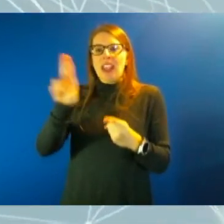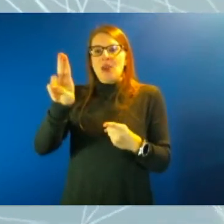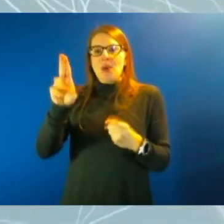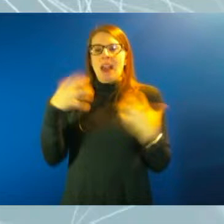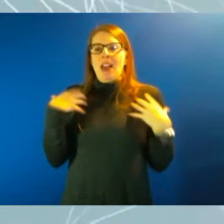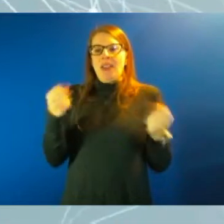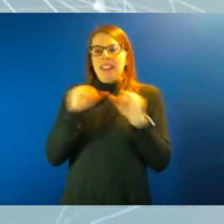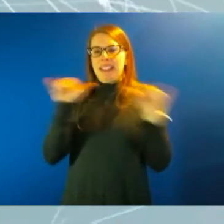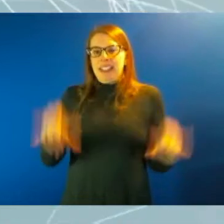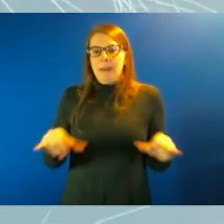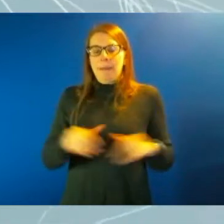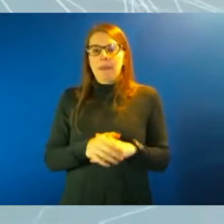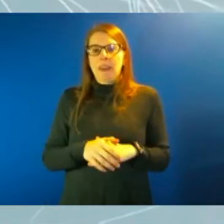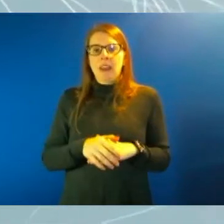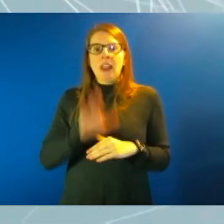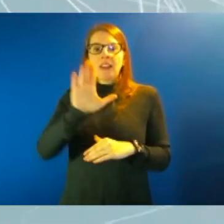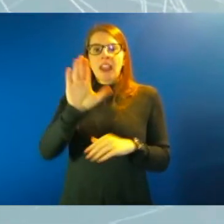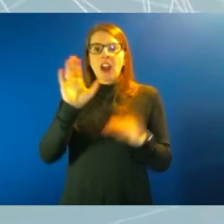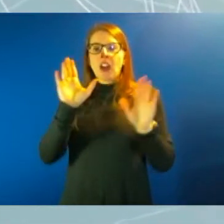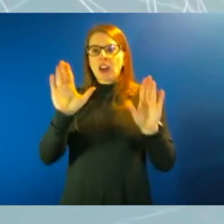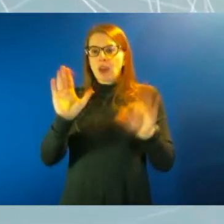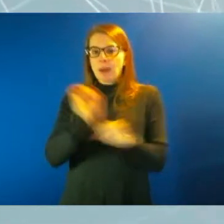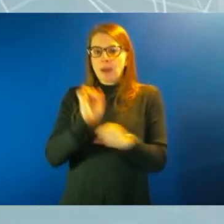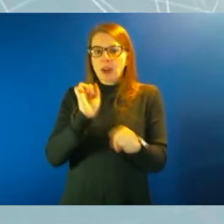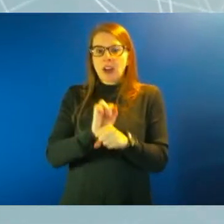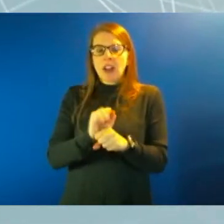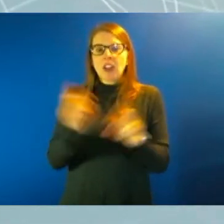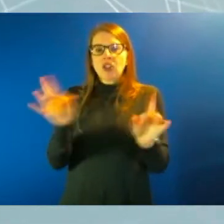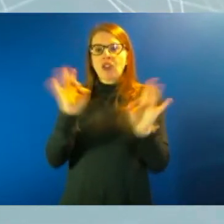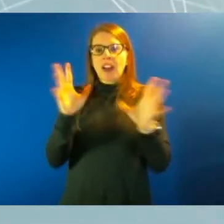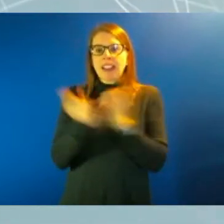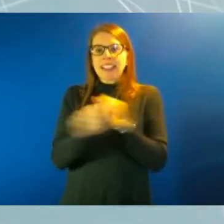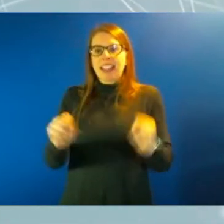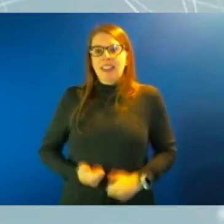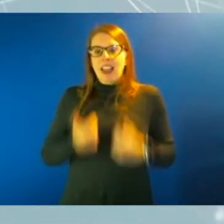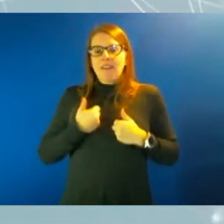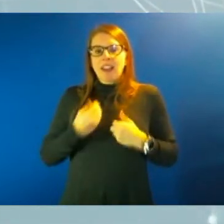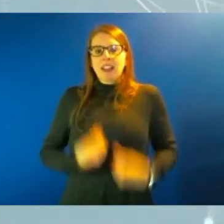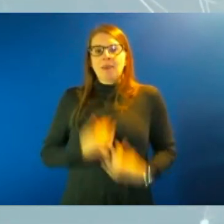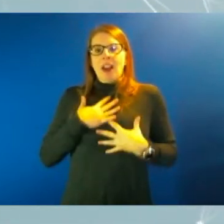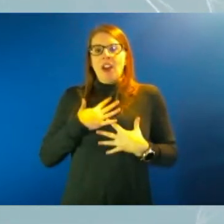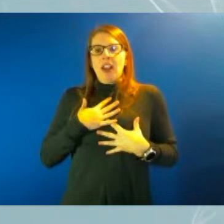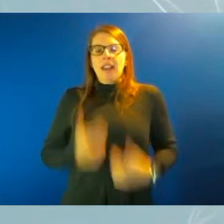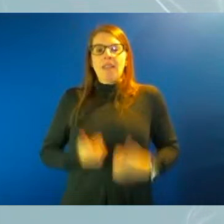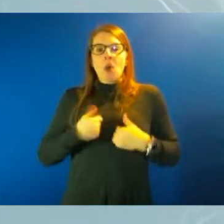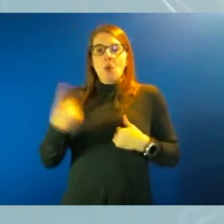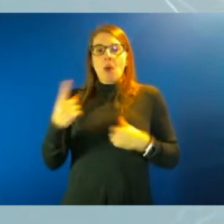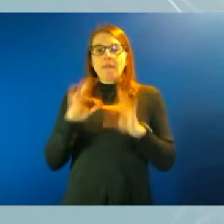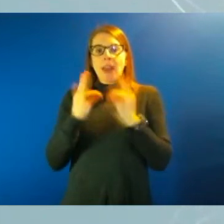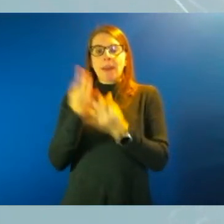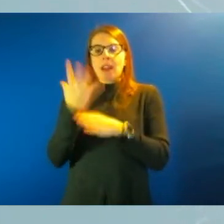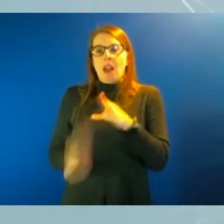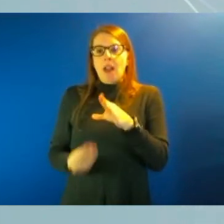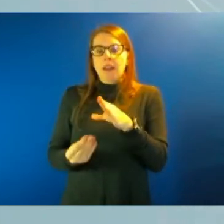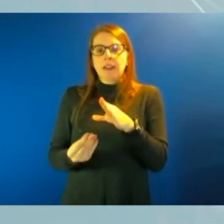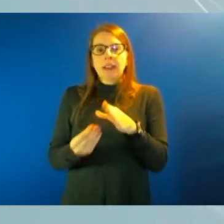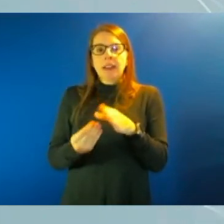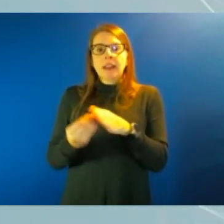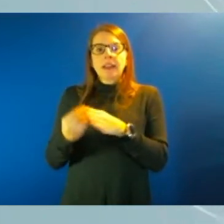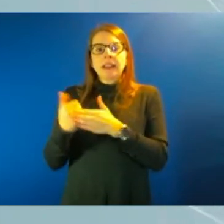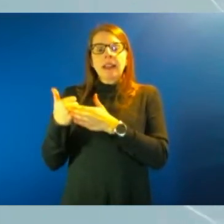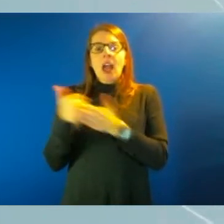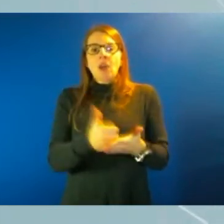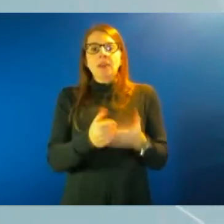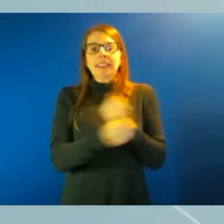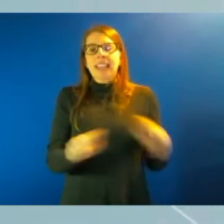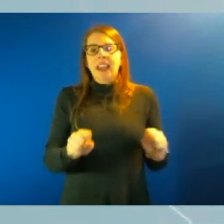Their incredible work, Tragedy Saves a Life, shares the inspiring story of how one family's loss saved a stranger.